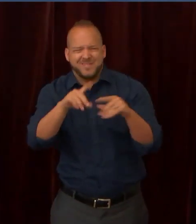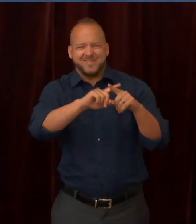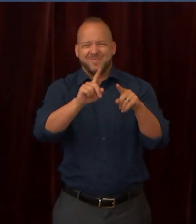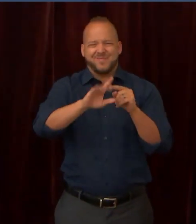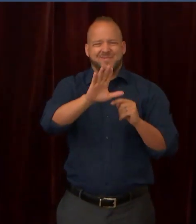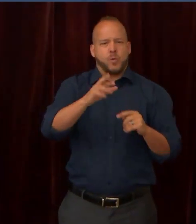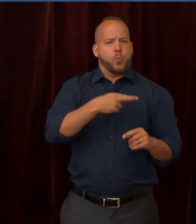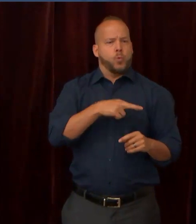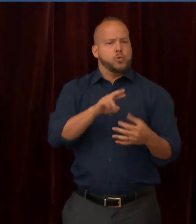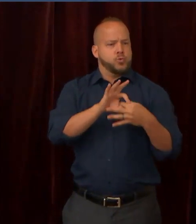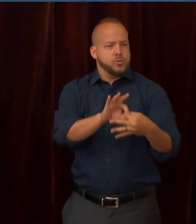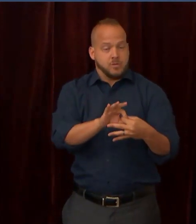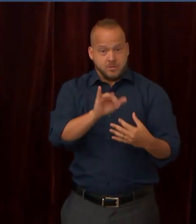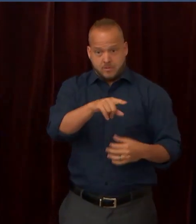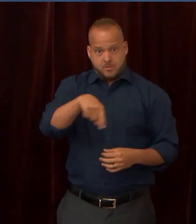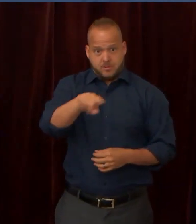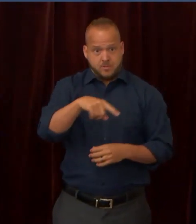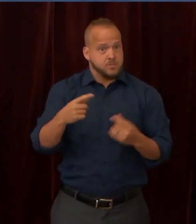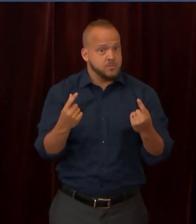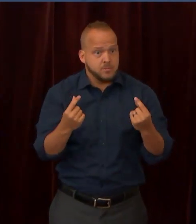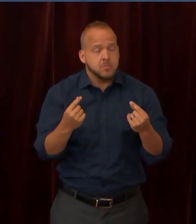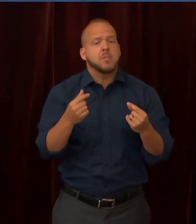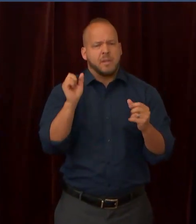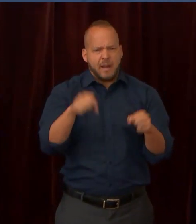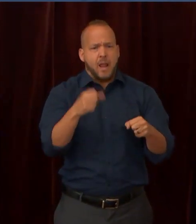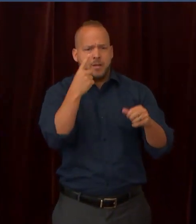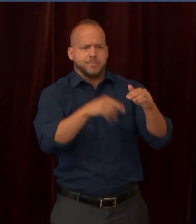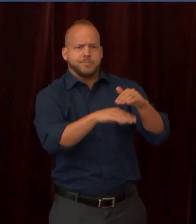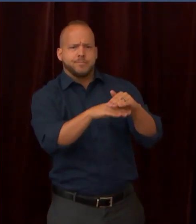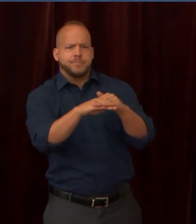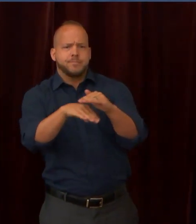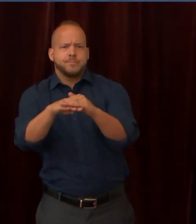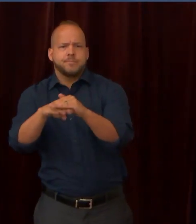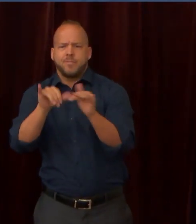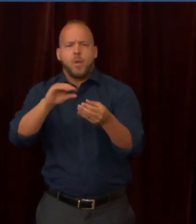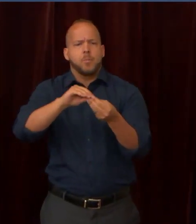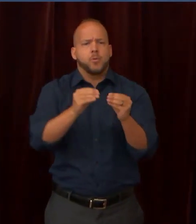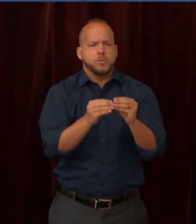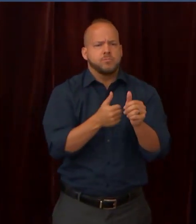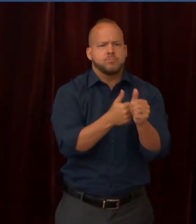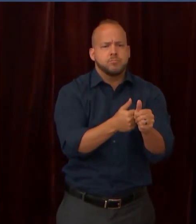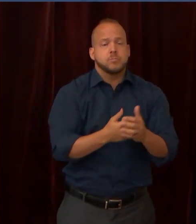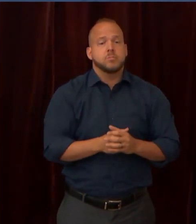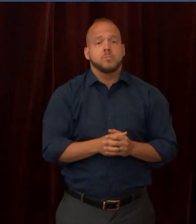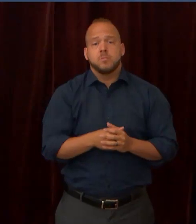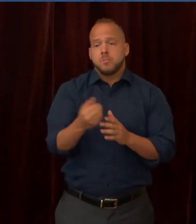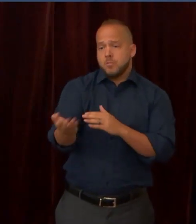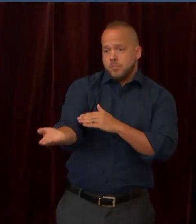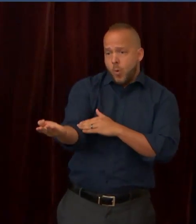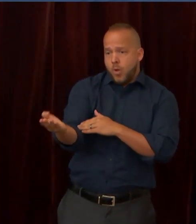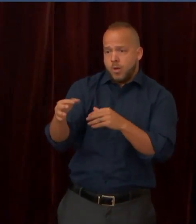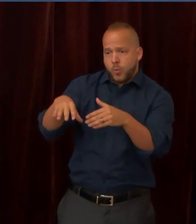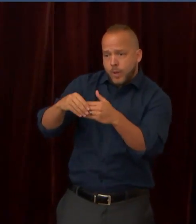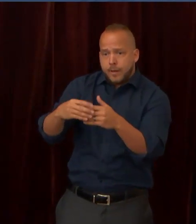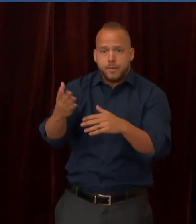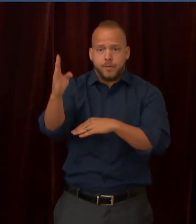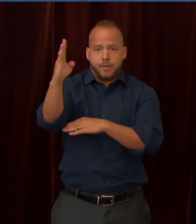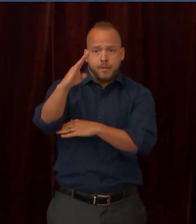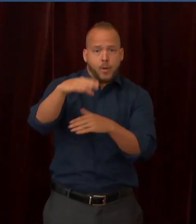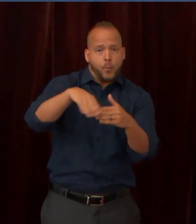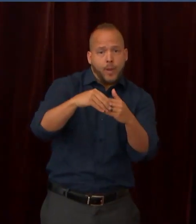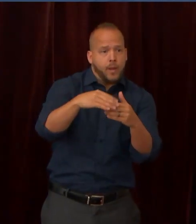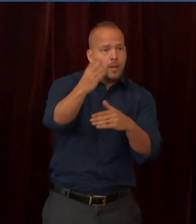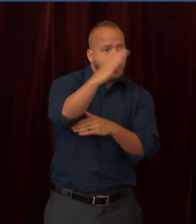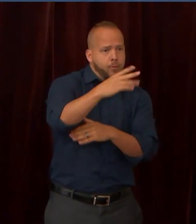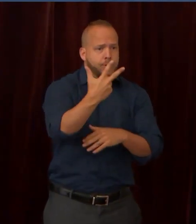said, on the number of these events that could be held throughout the day. Now, there are certain parts of our